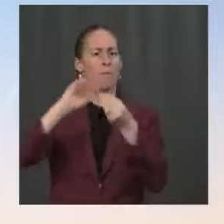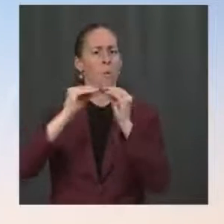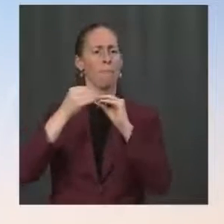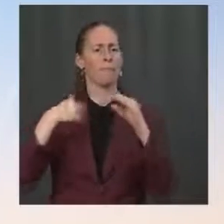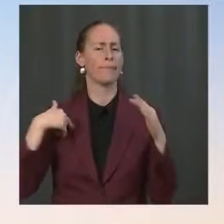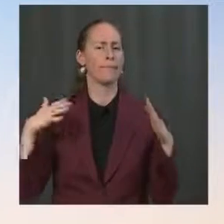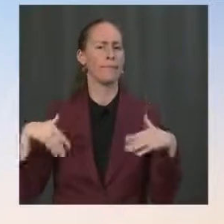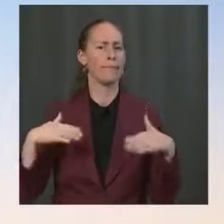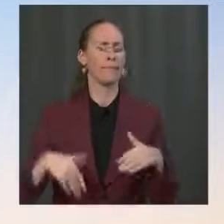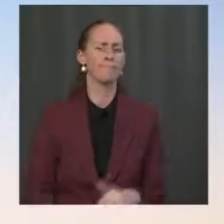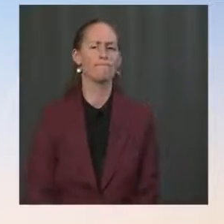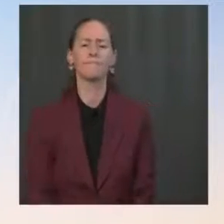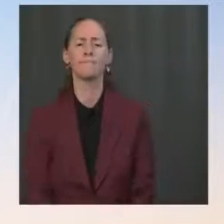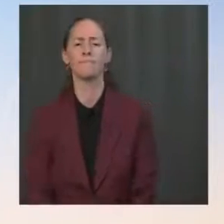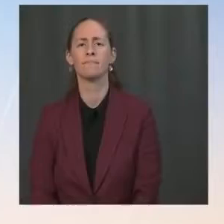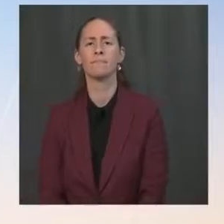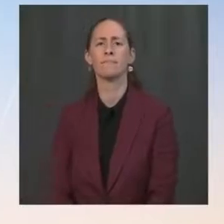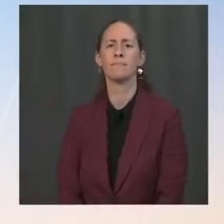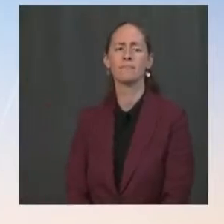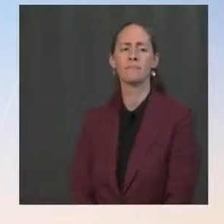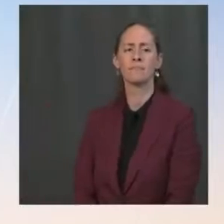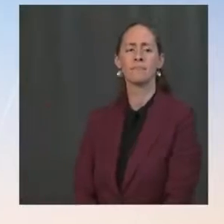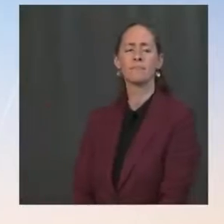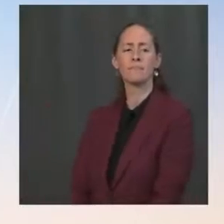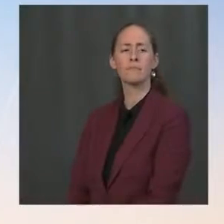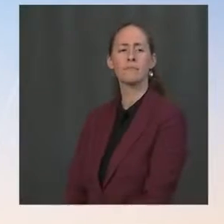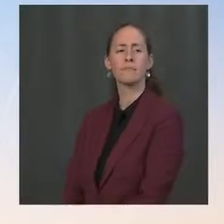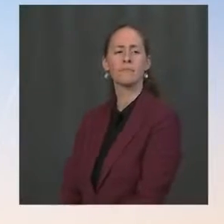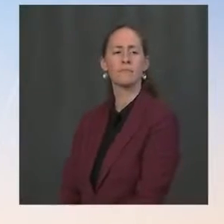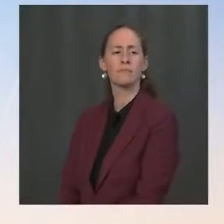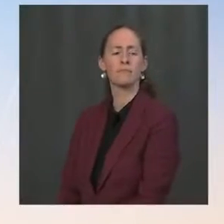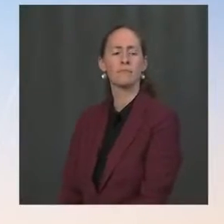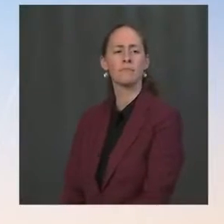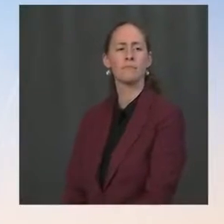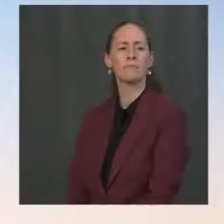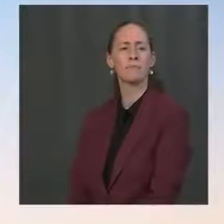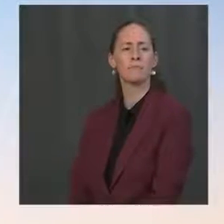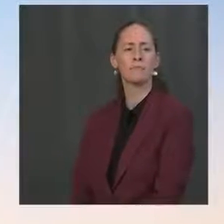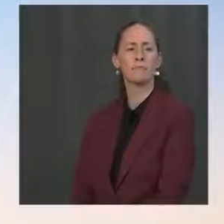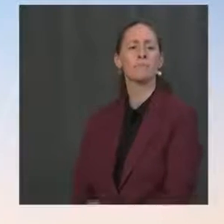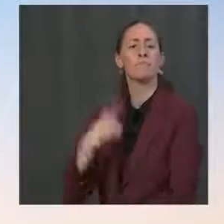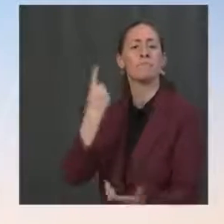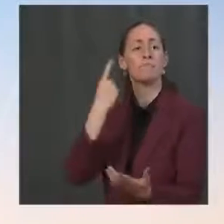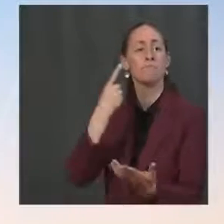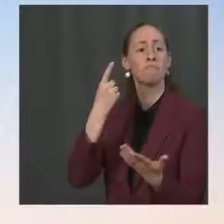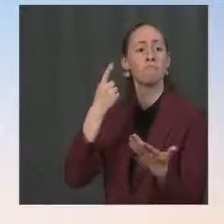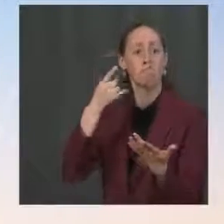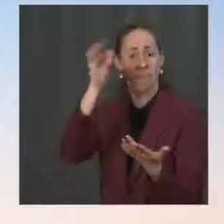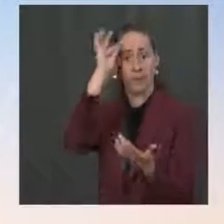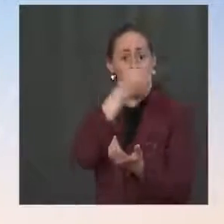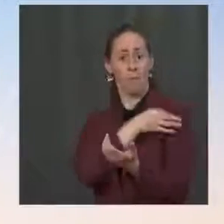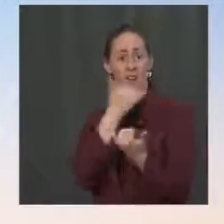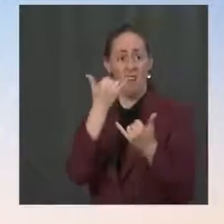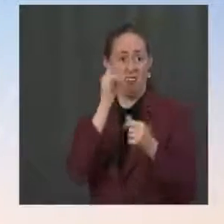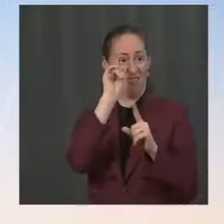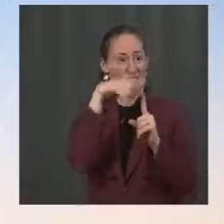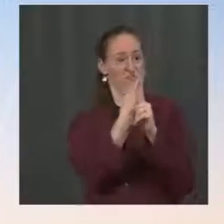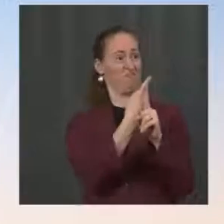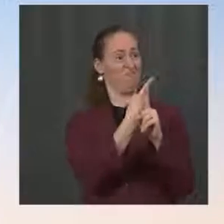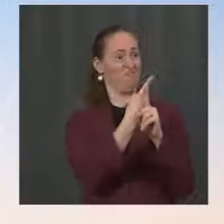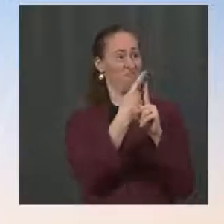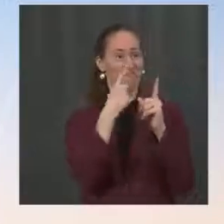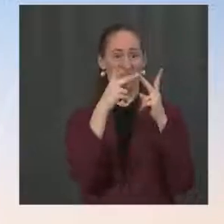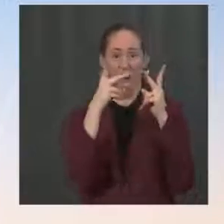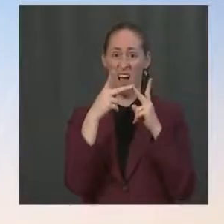Eli. Given that Kabul has been the only departure point in the country, I wonder if the administration knows